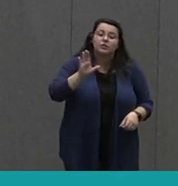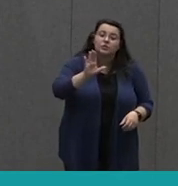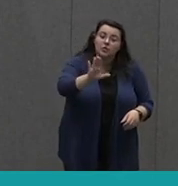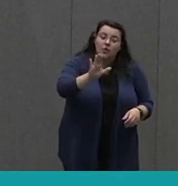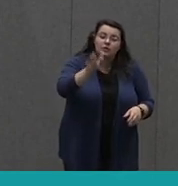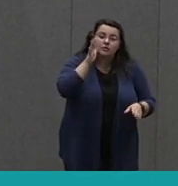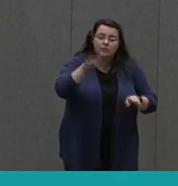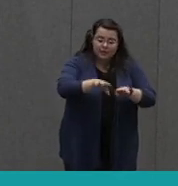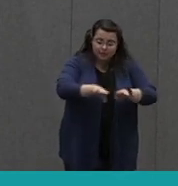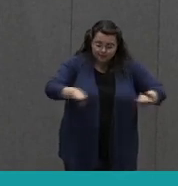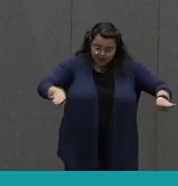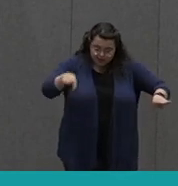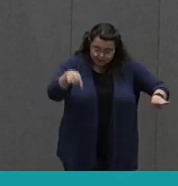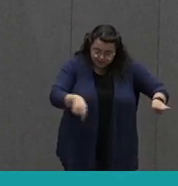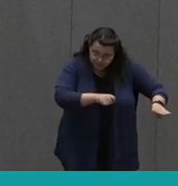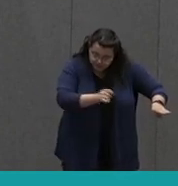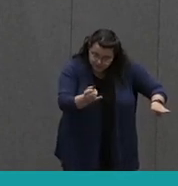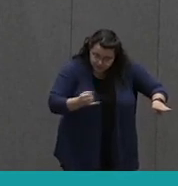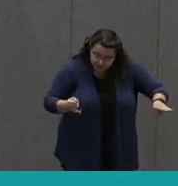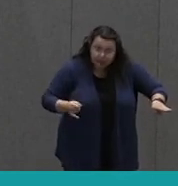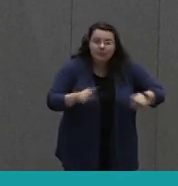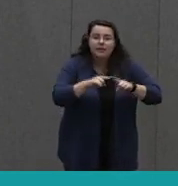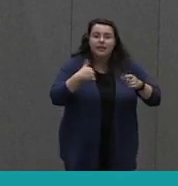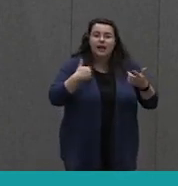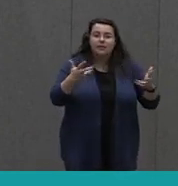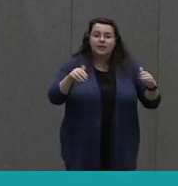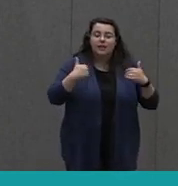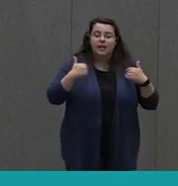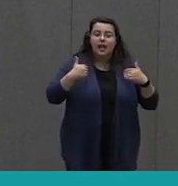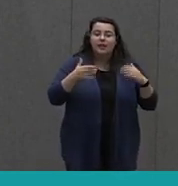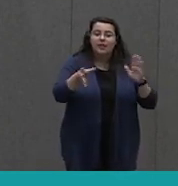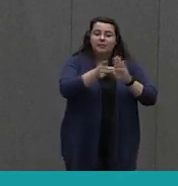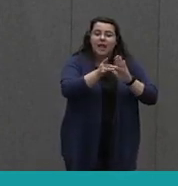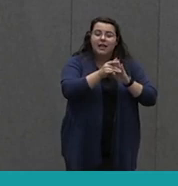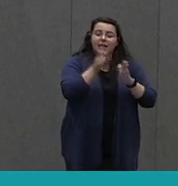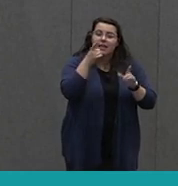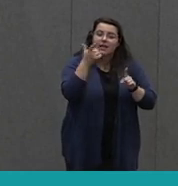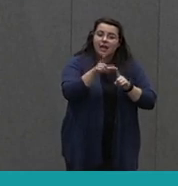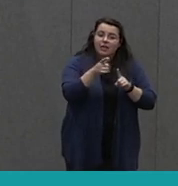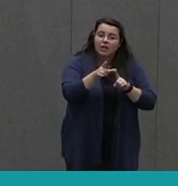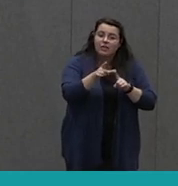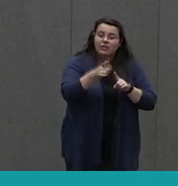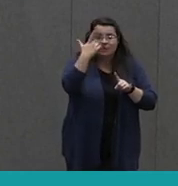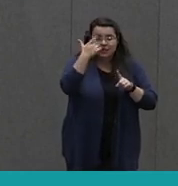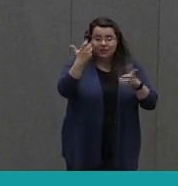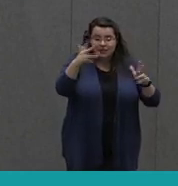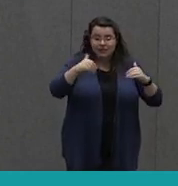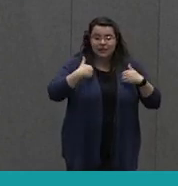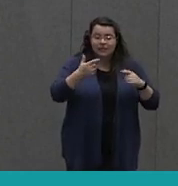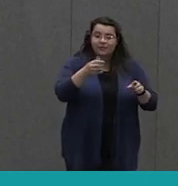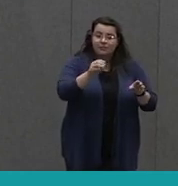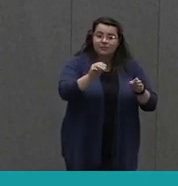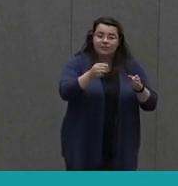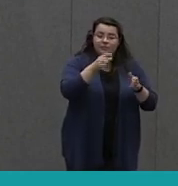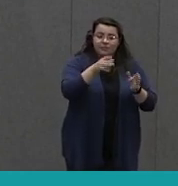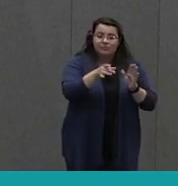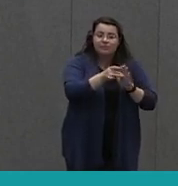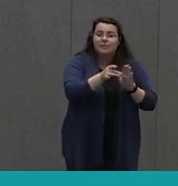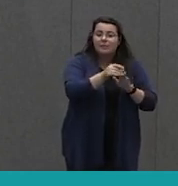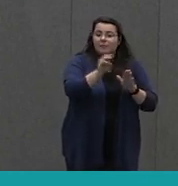play like you're playing outside. And so all you would need is just a piece of paper and, of course, your little letter